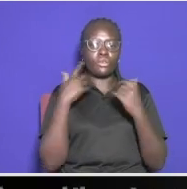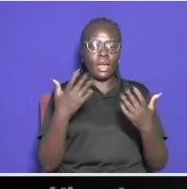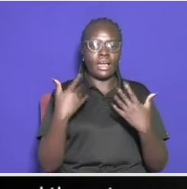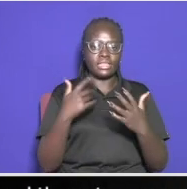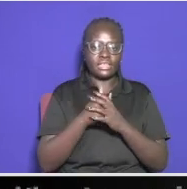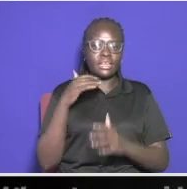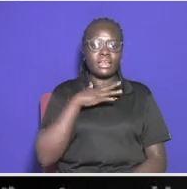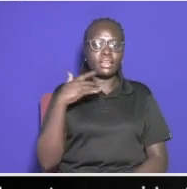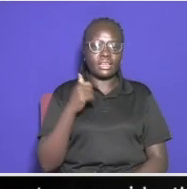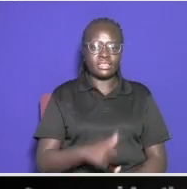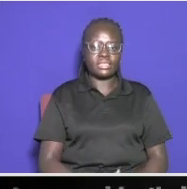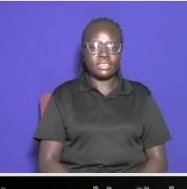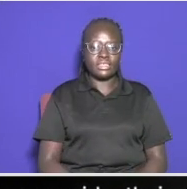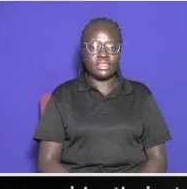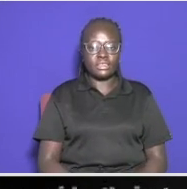for guys